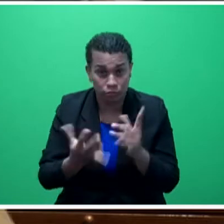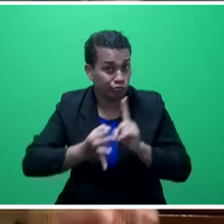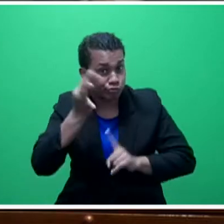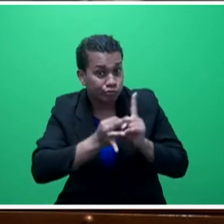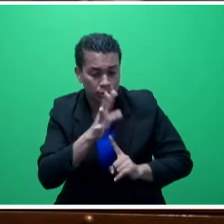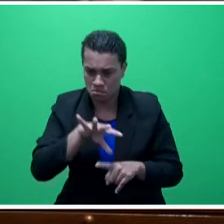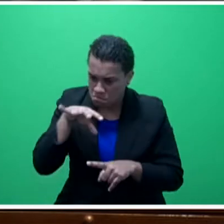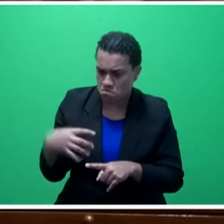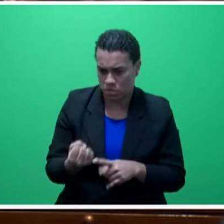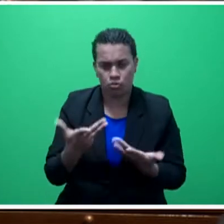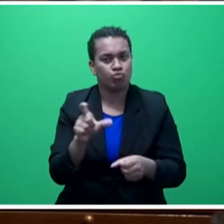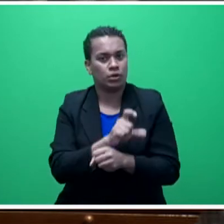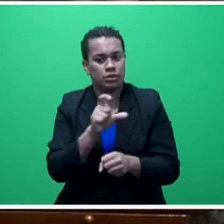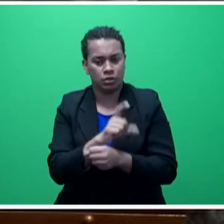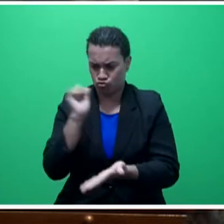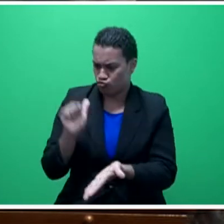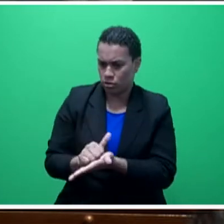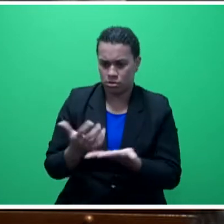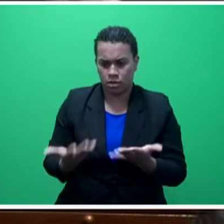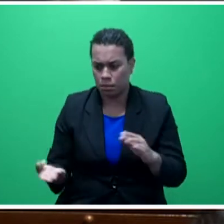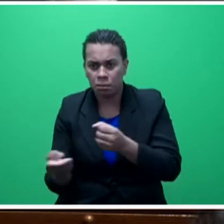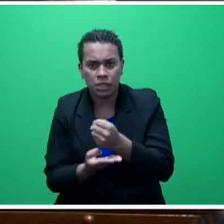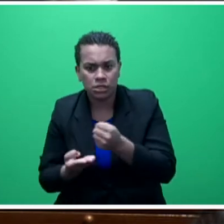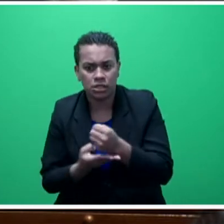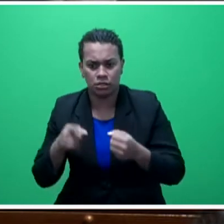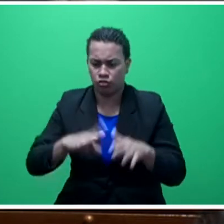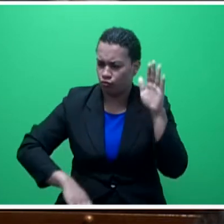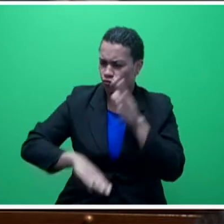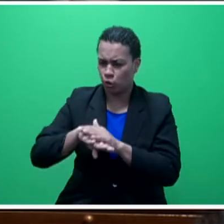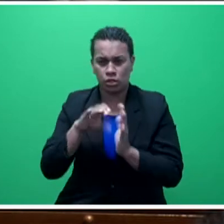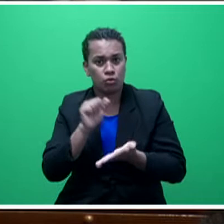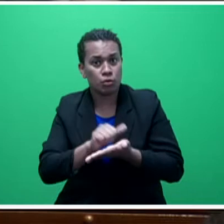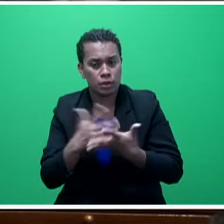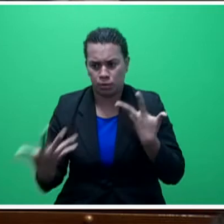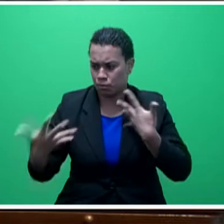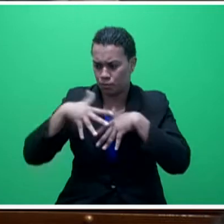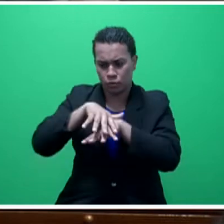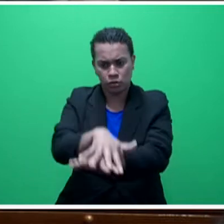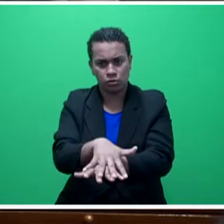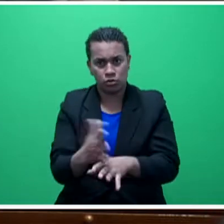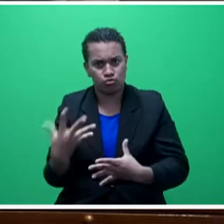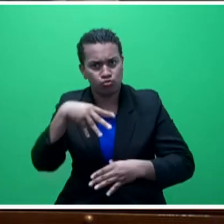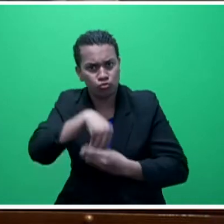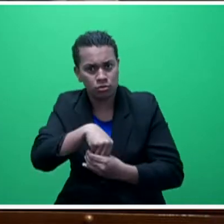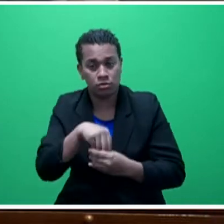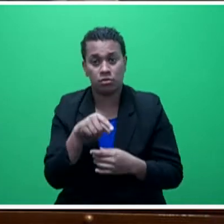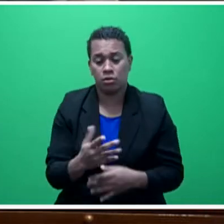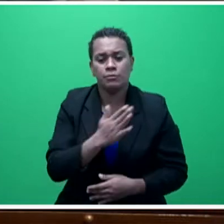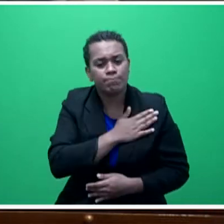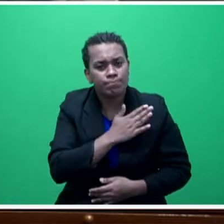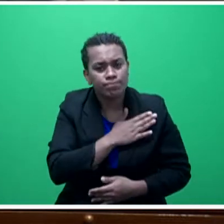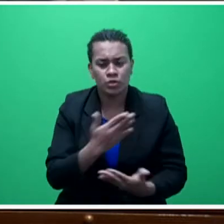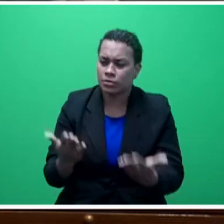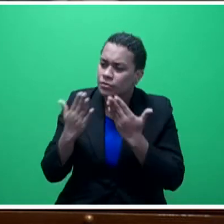right-based, fully inclusive and barrier-free society in Fiji. I wish to convey my heartfelt appreciation to